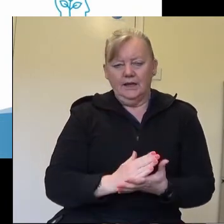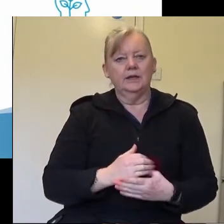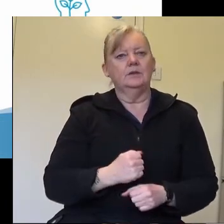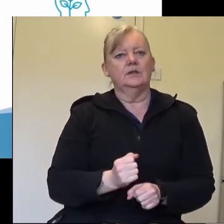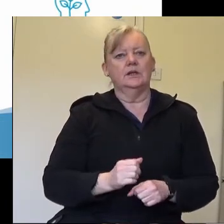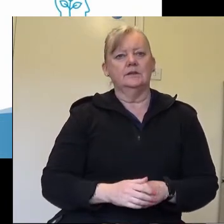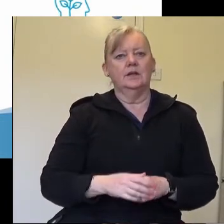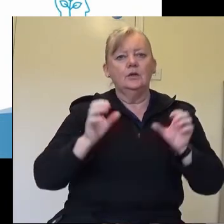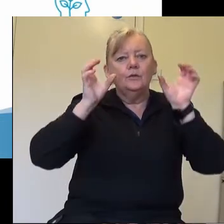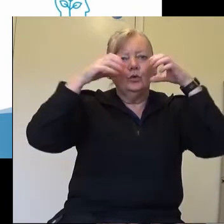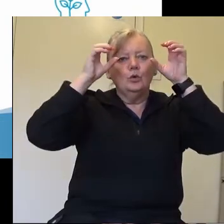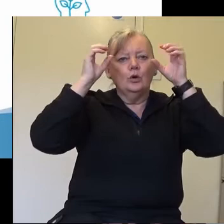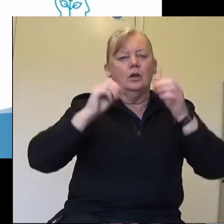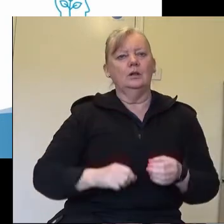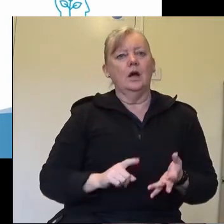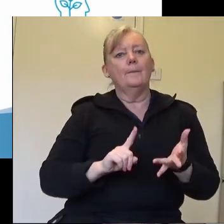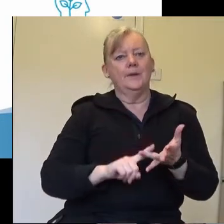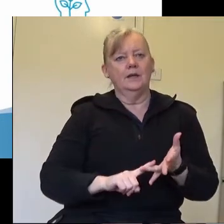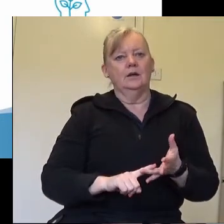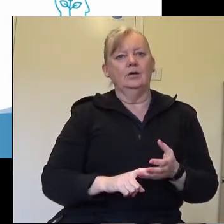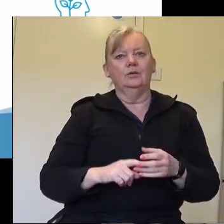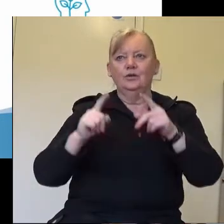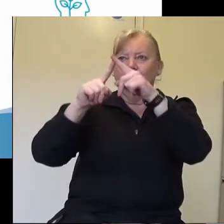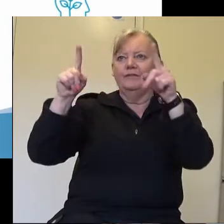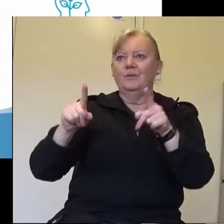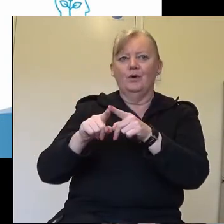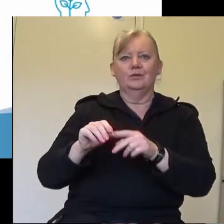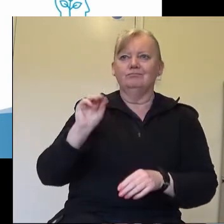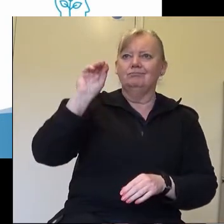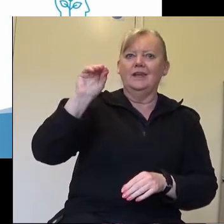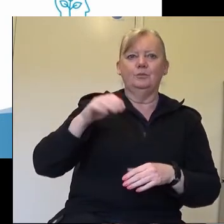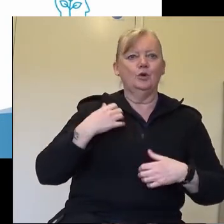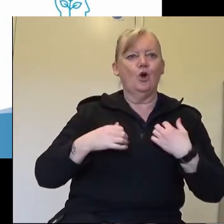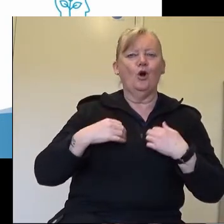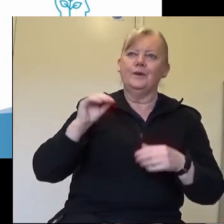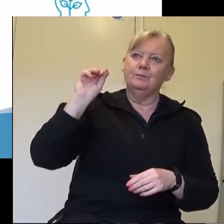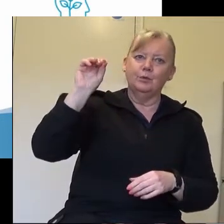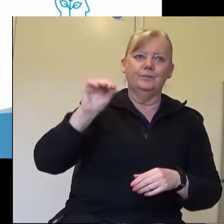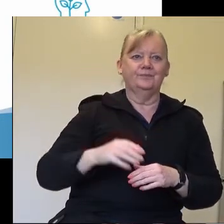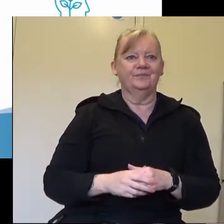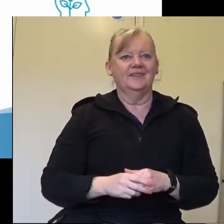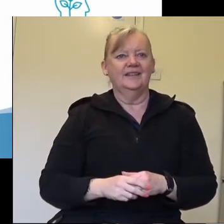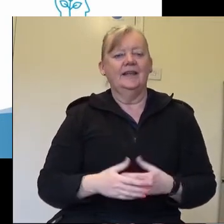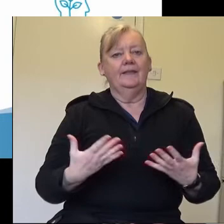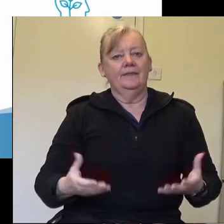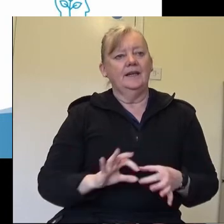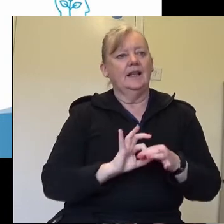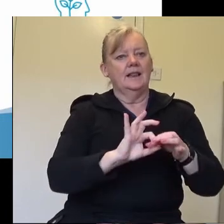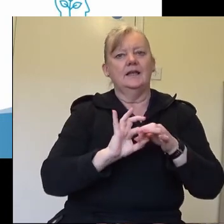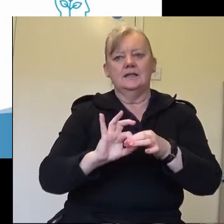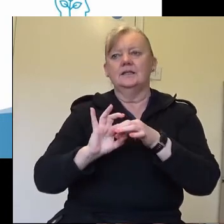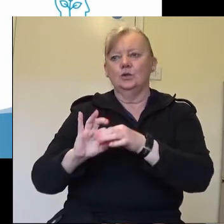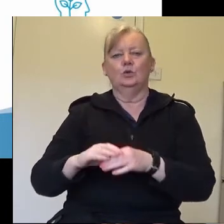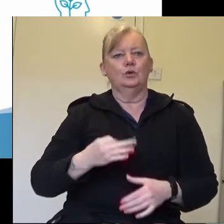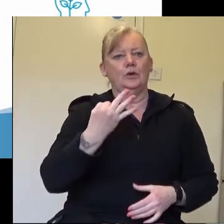exactly what it does. So if you Google Omigo, it gives you a box to put a hobby, and then you put a hobby, and